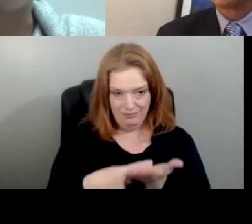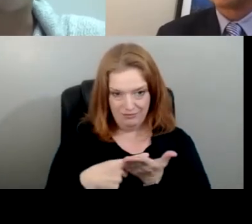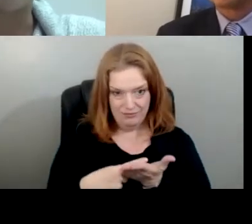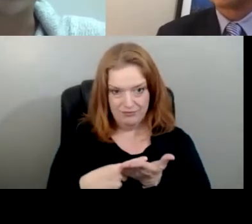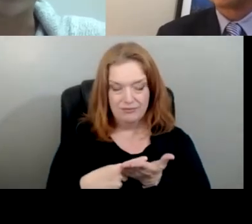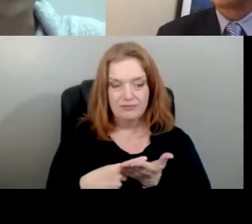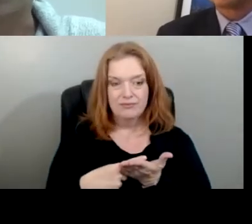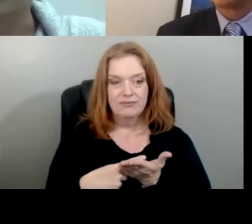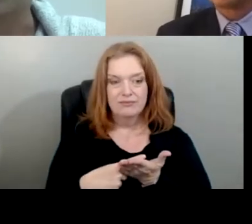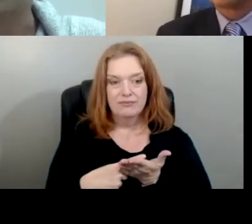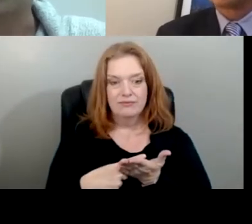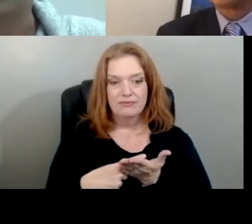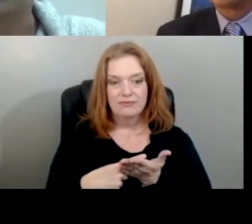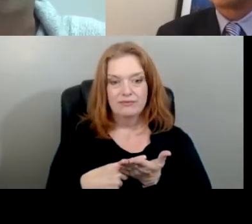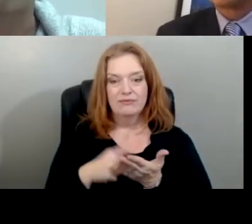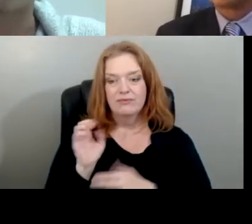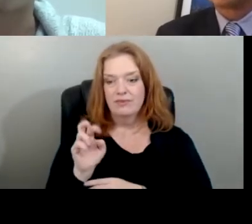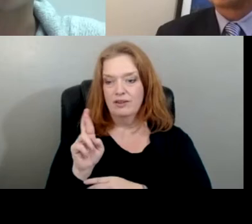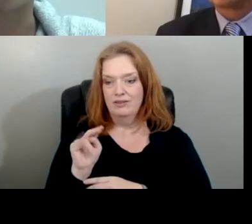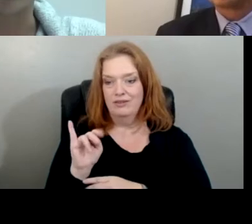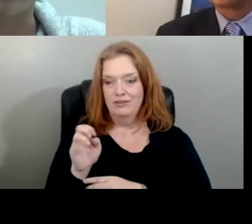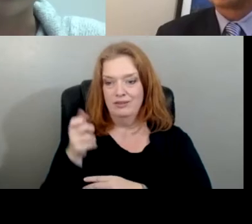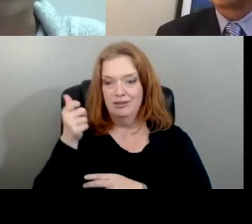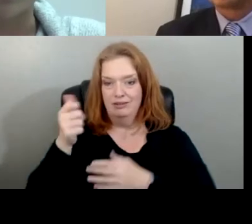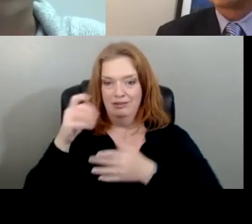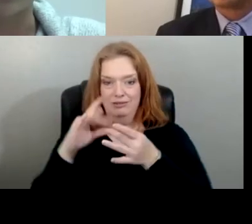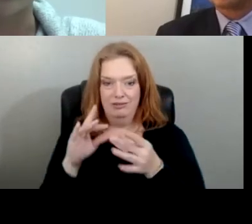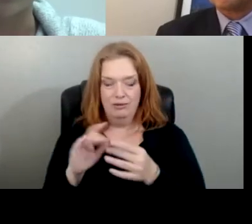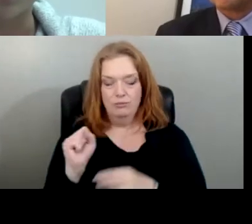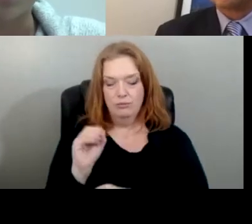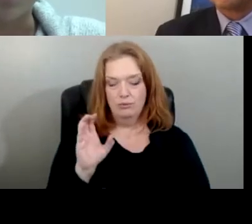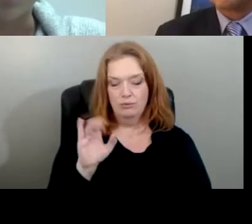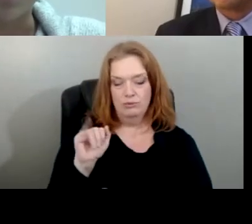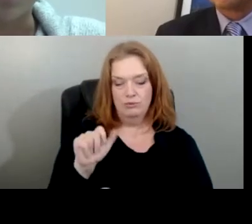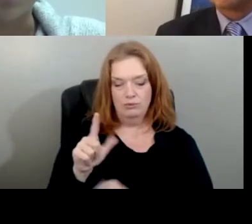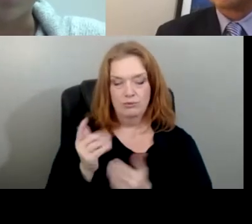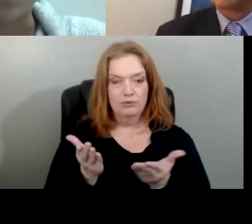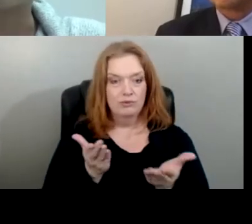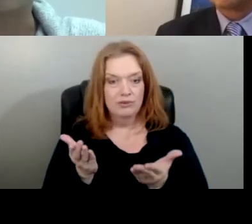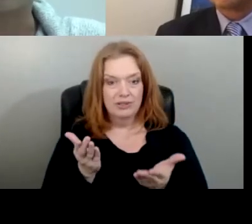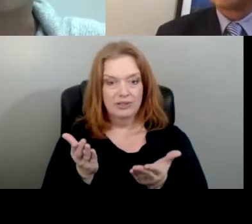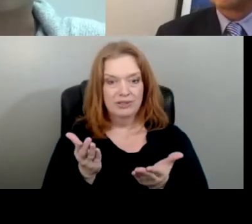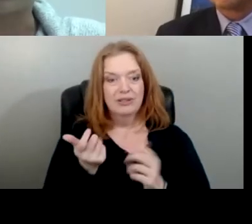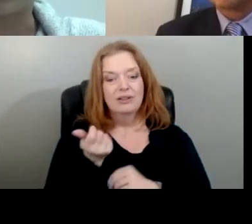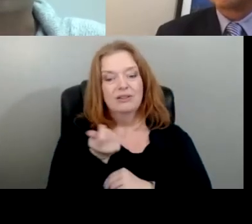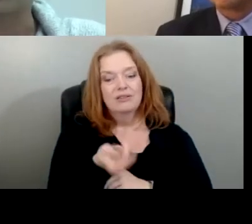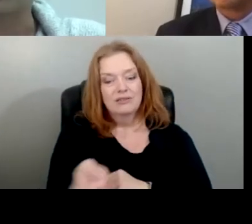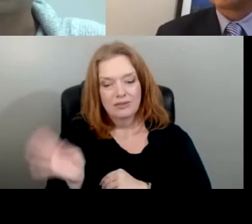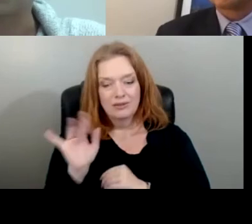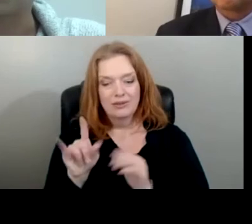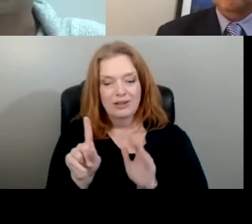as well as Ernie talking about the social services aspects, a few things actually